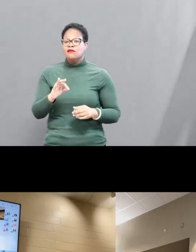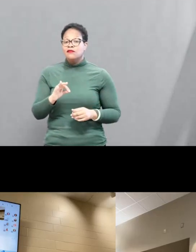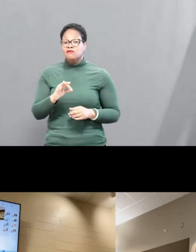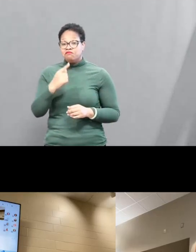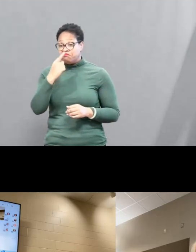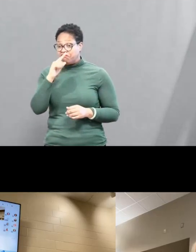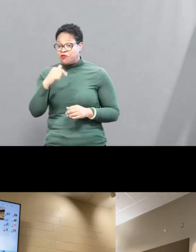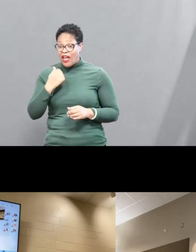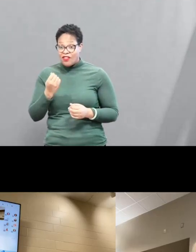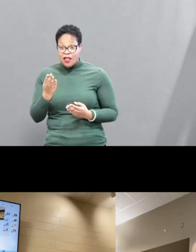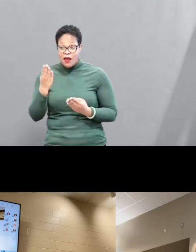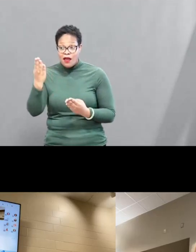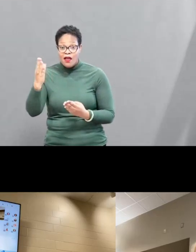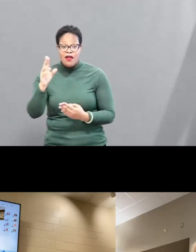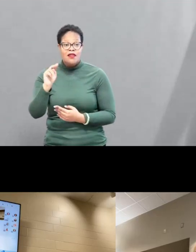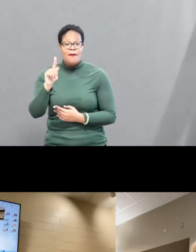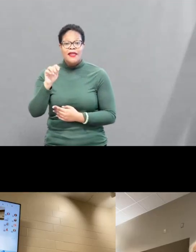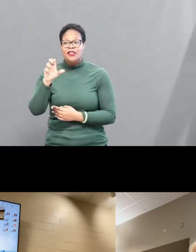nomination?